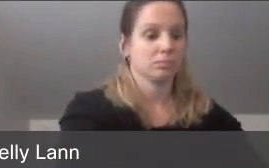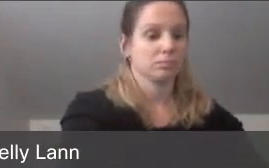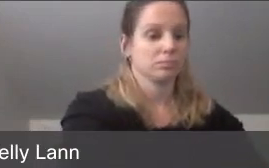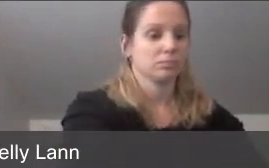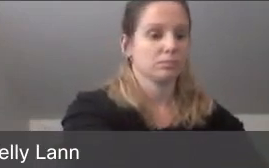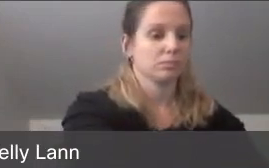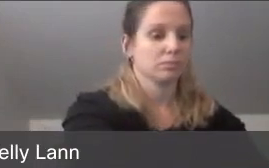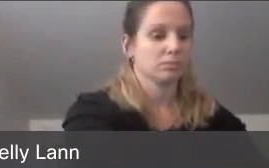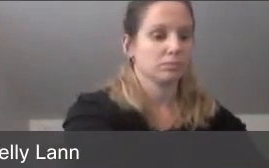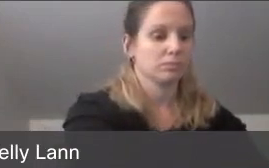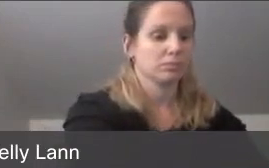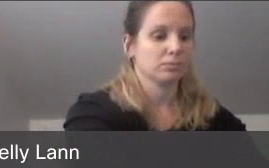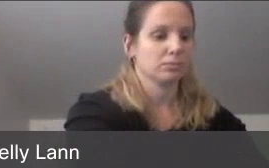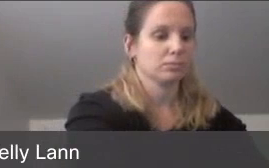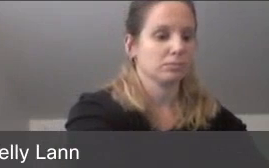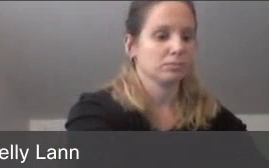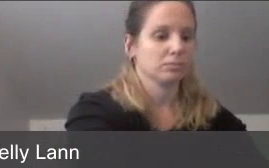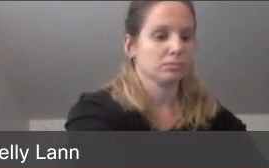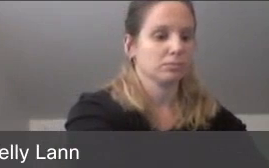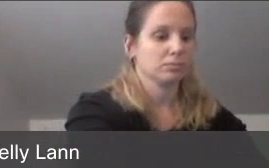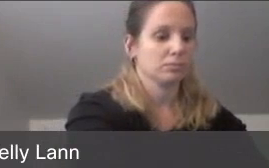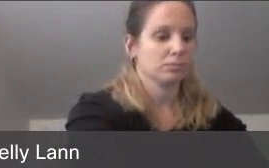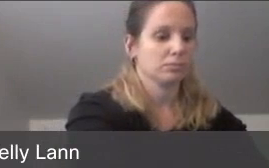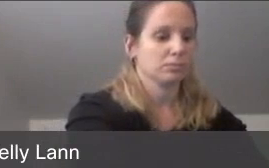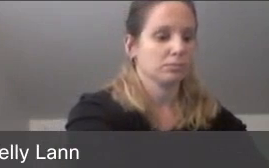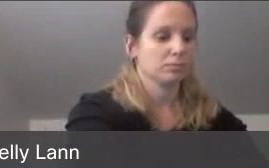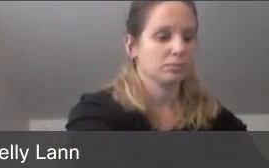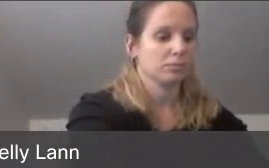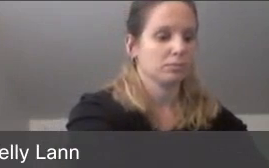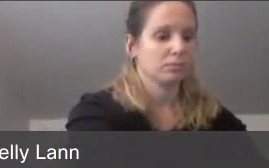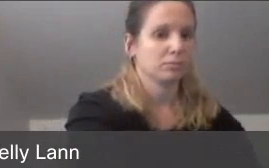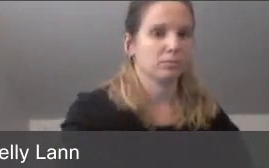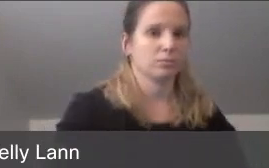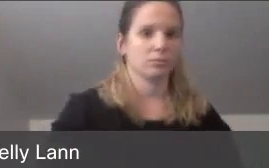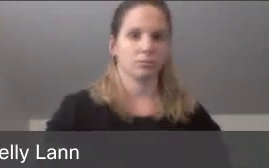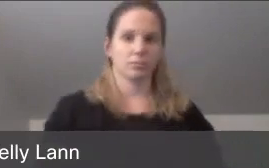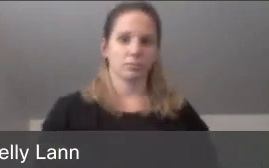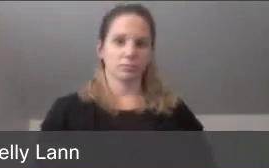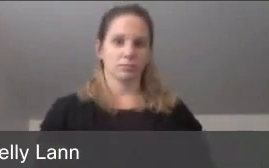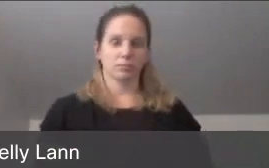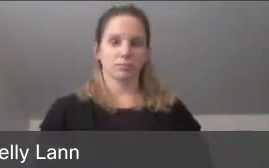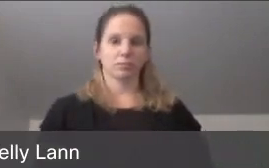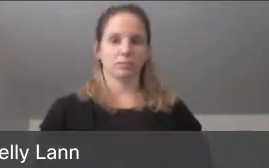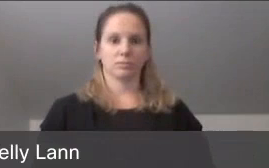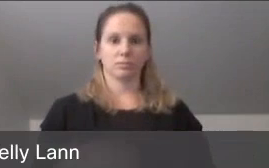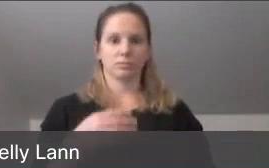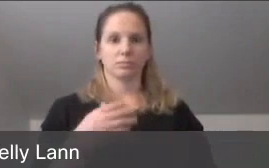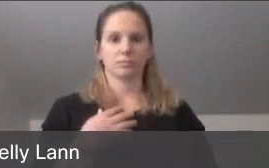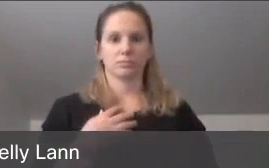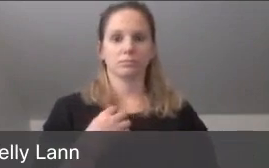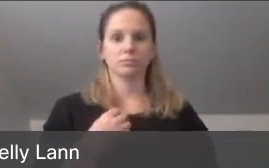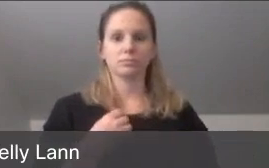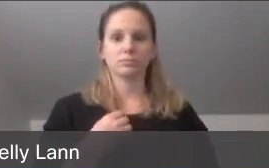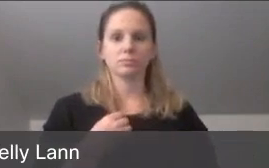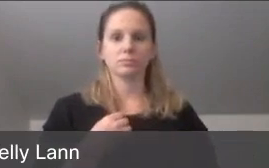There are physical symptoms that also accompany vicarious trauma, just like primary trauma. Again,